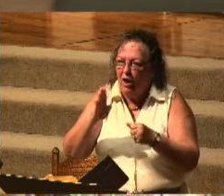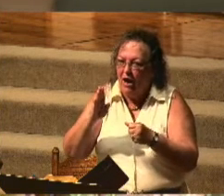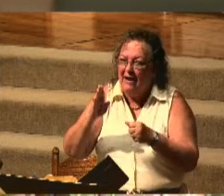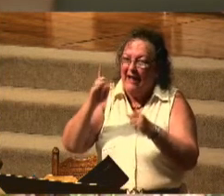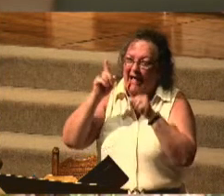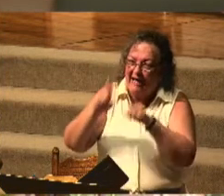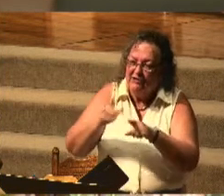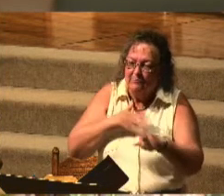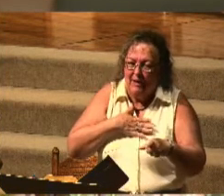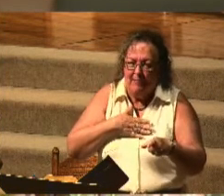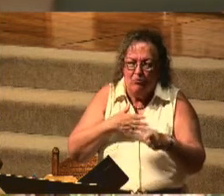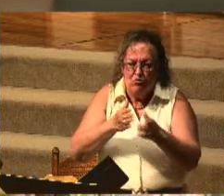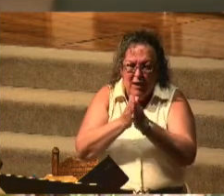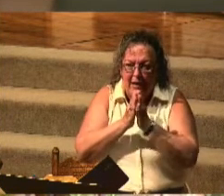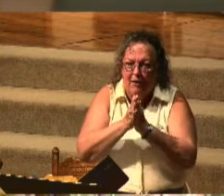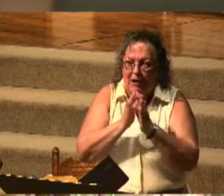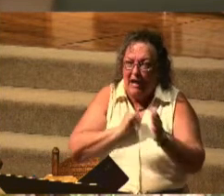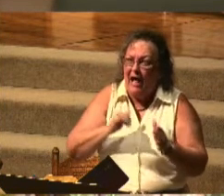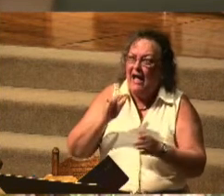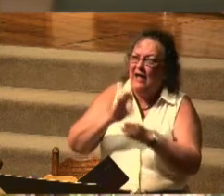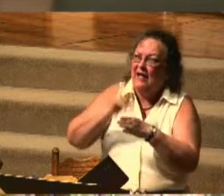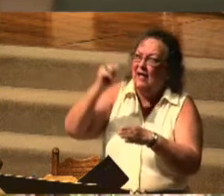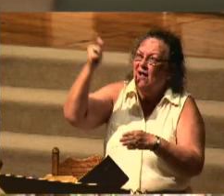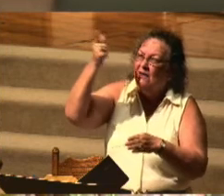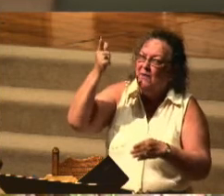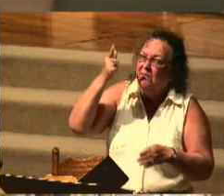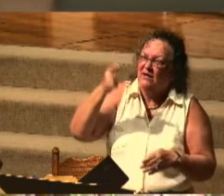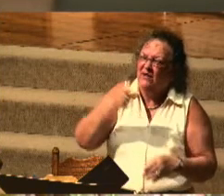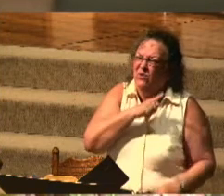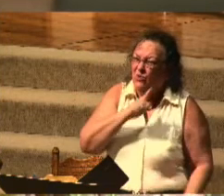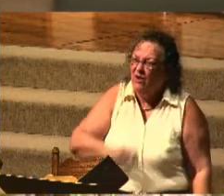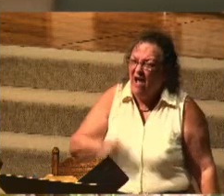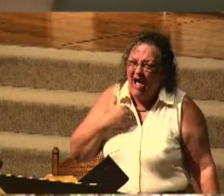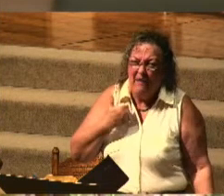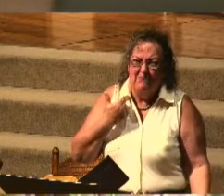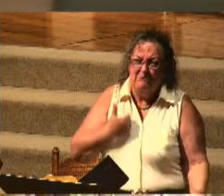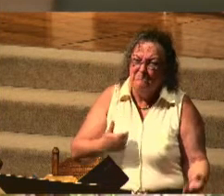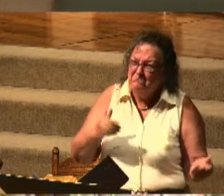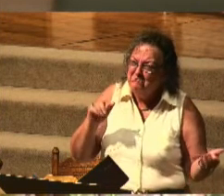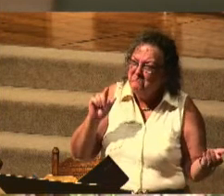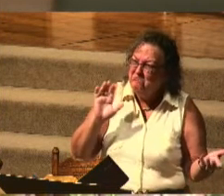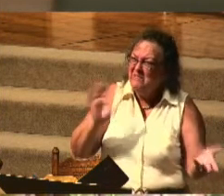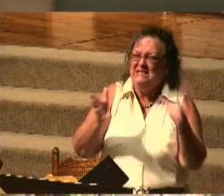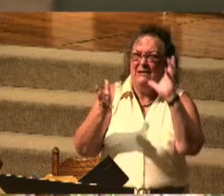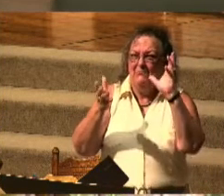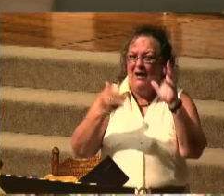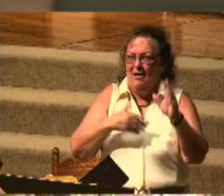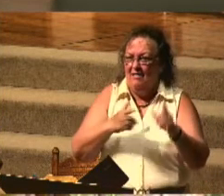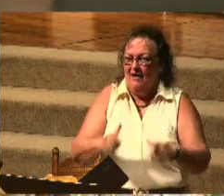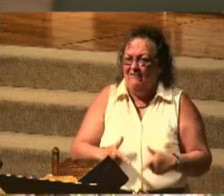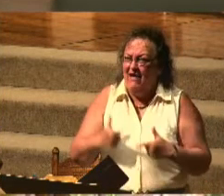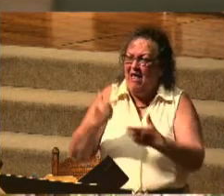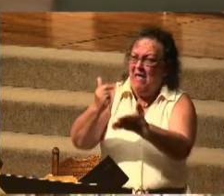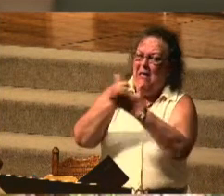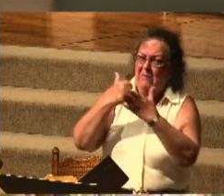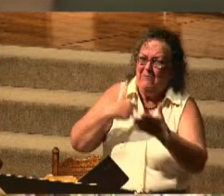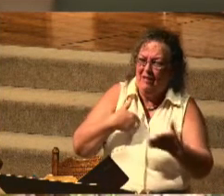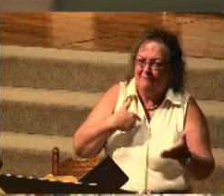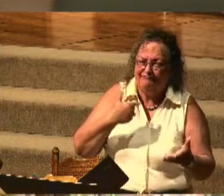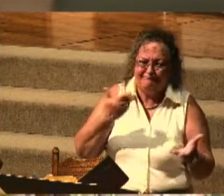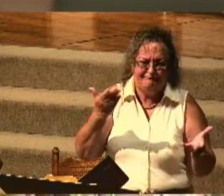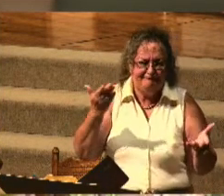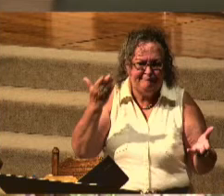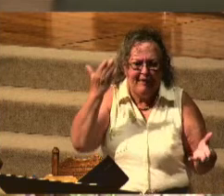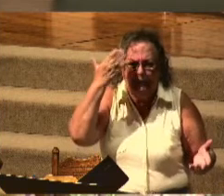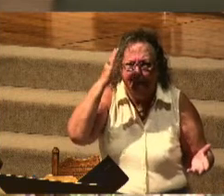called on the Lord. I said, "Lord, I messed up my life. Help me, Lord." I didn't know. I didn't even know there